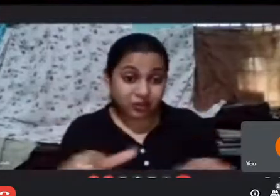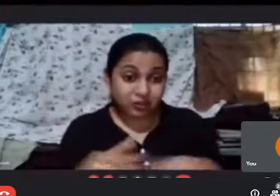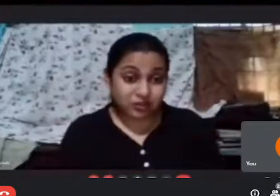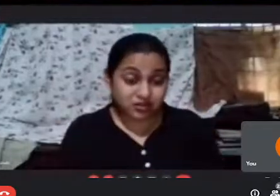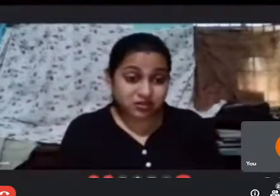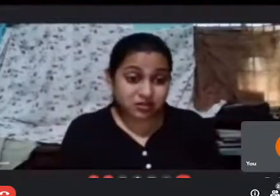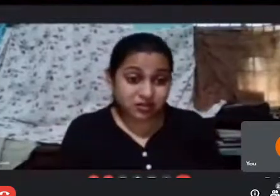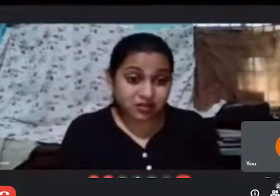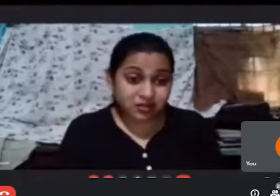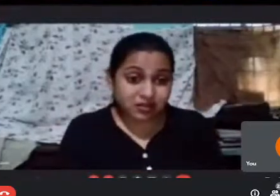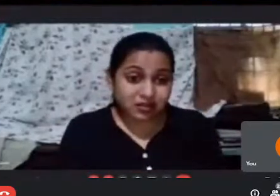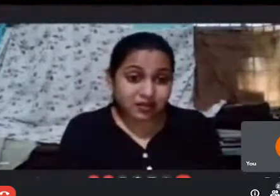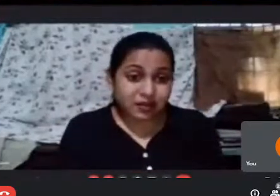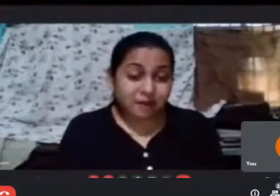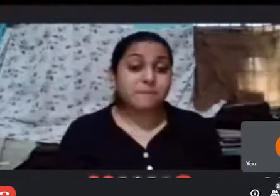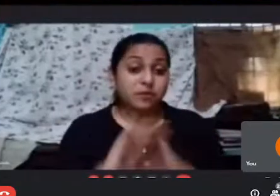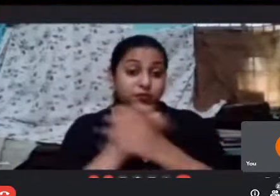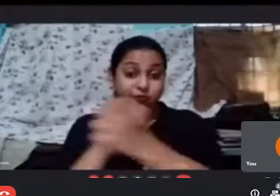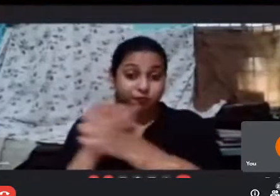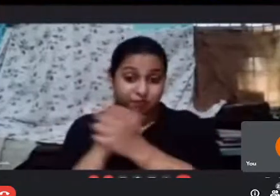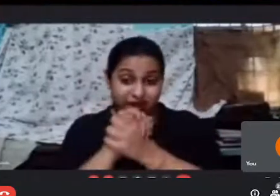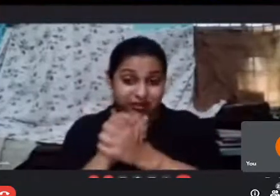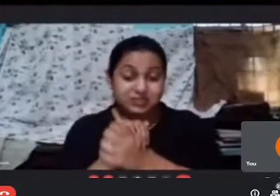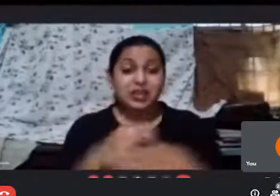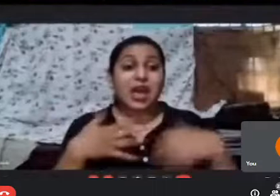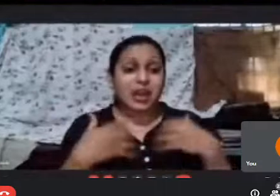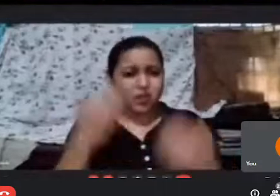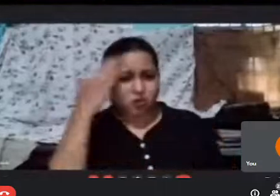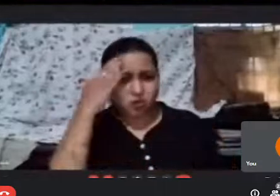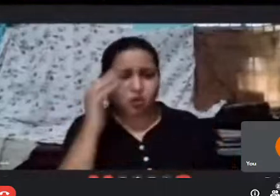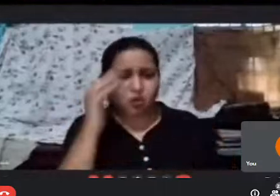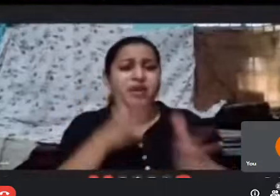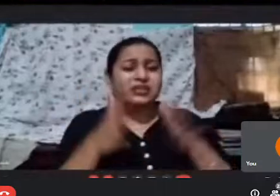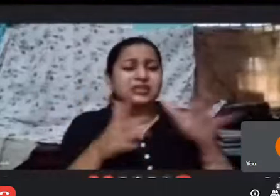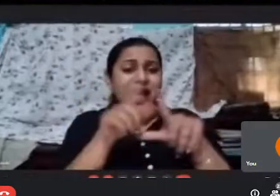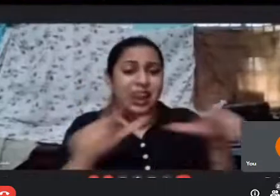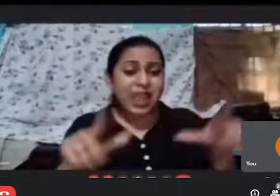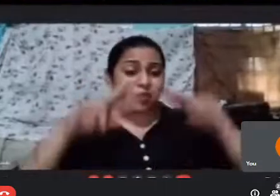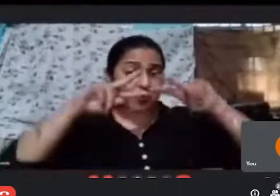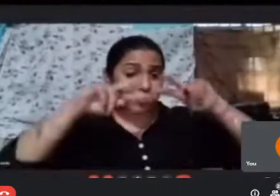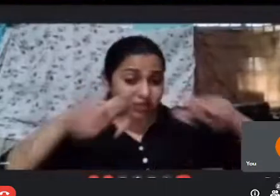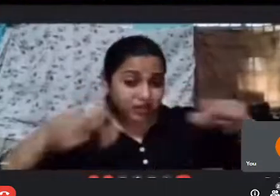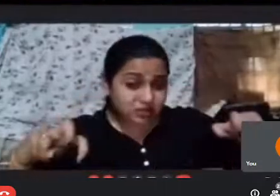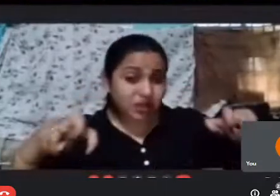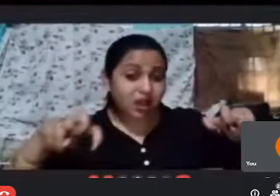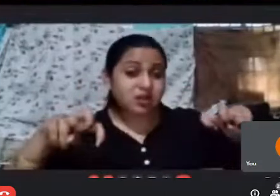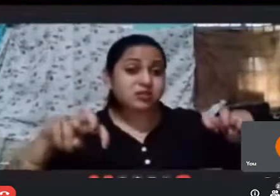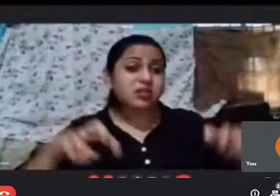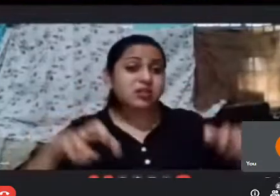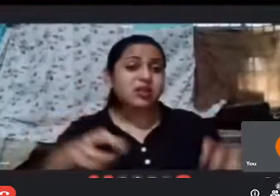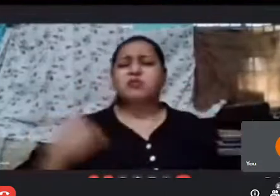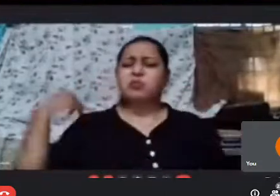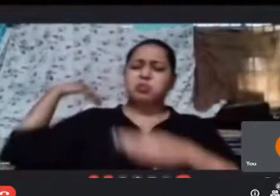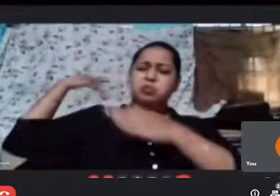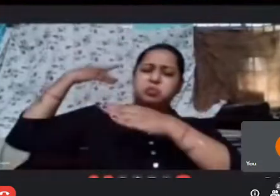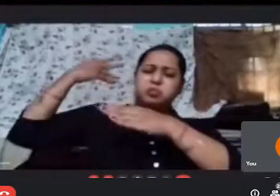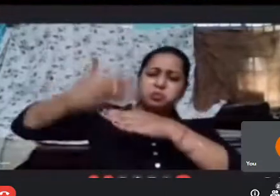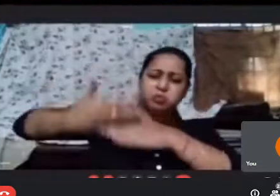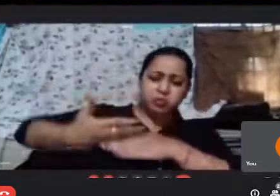Friends, as we know, sign language research has come a long way, branching into